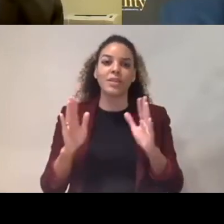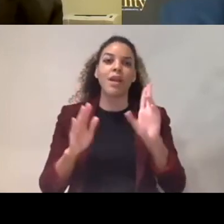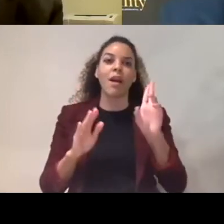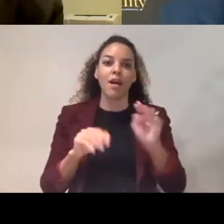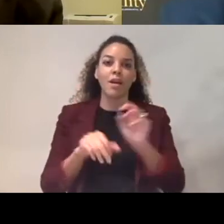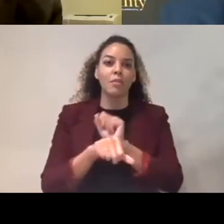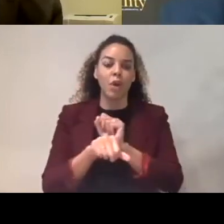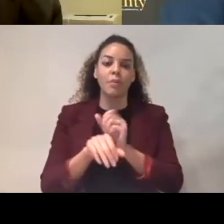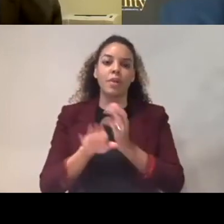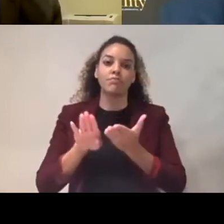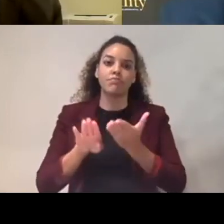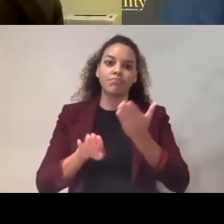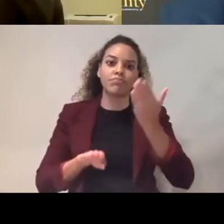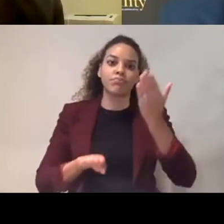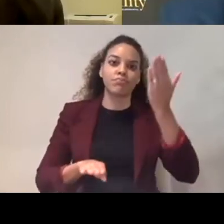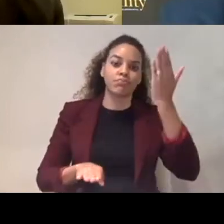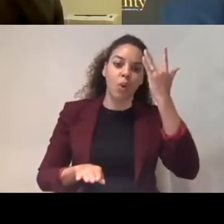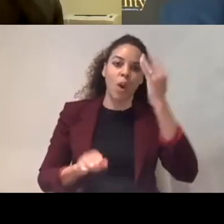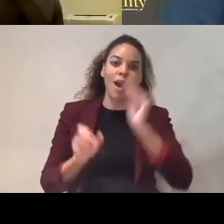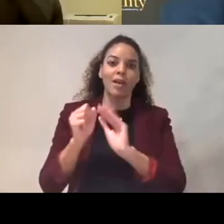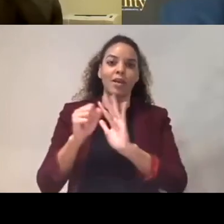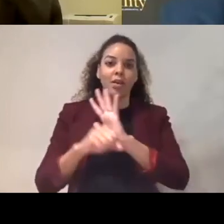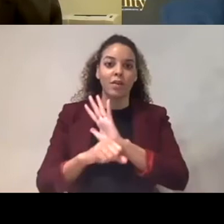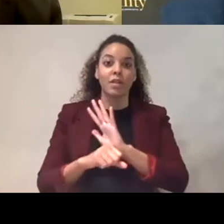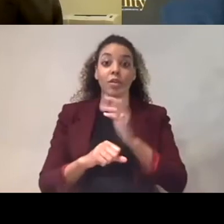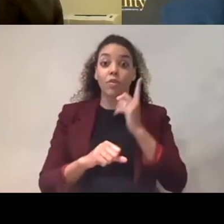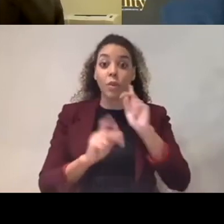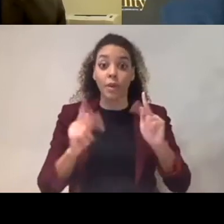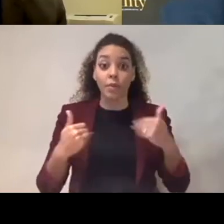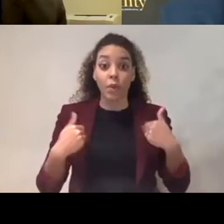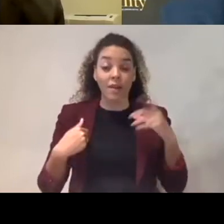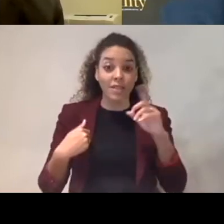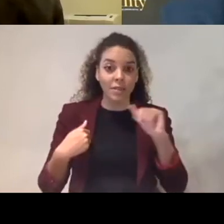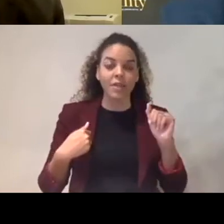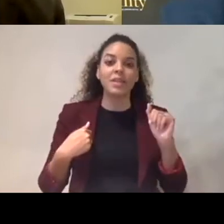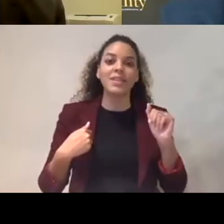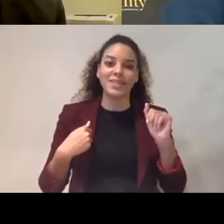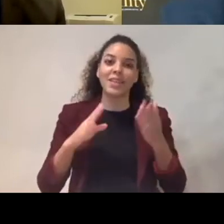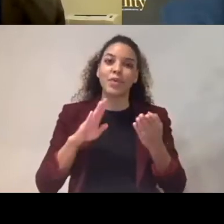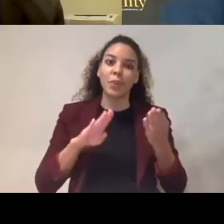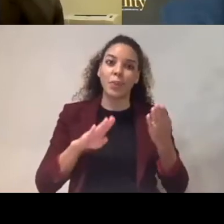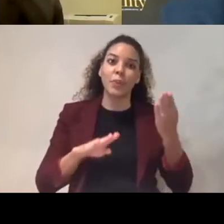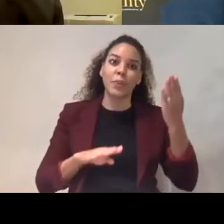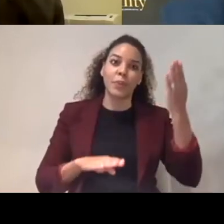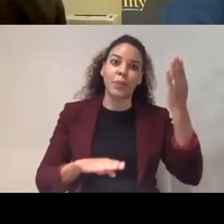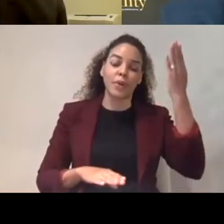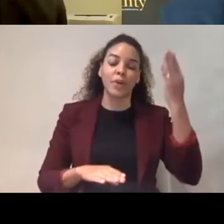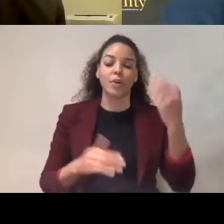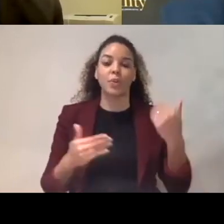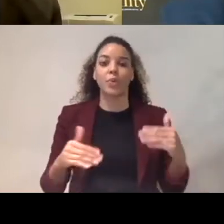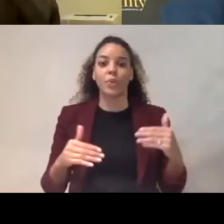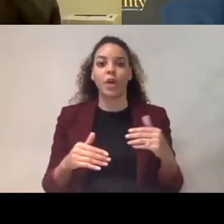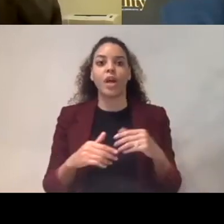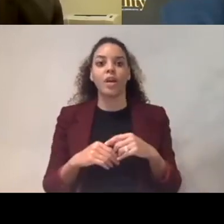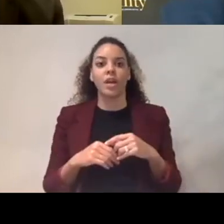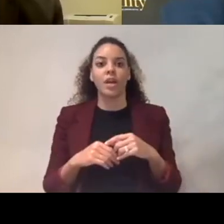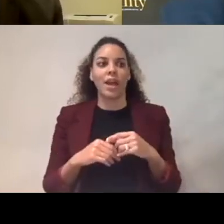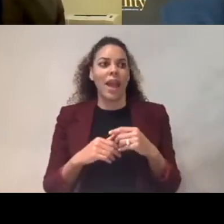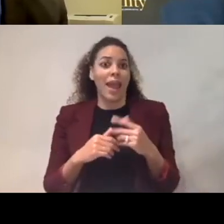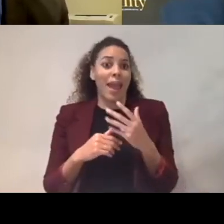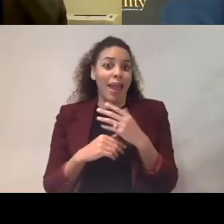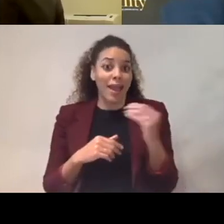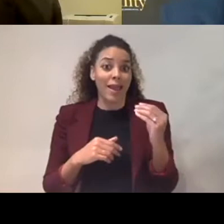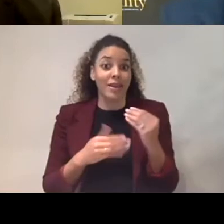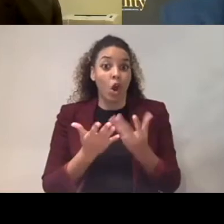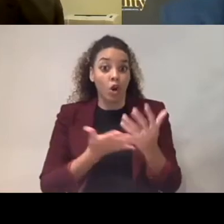up more so for people with disabilities. And the wage gap, which I feel does not get mentioned enough, is over 30 cents on the dollar, maybe up to